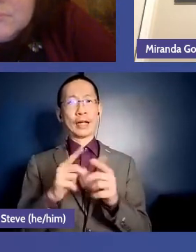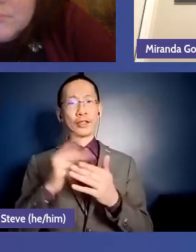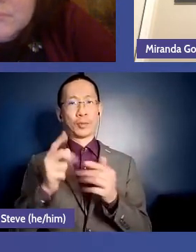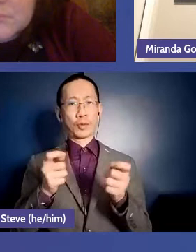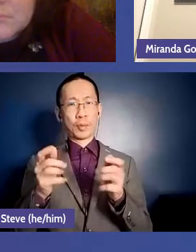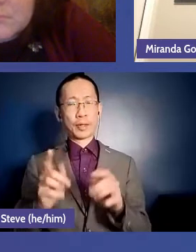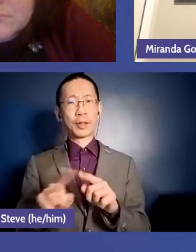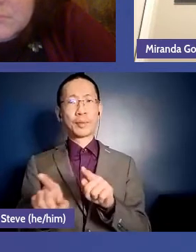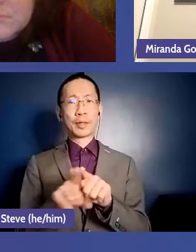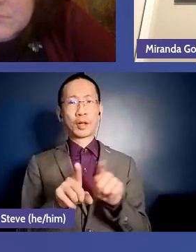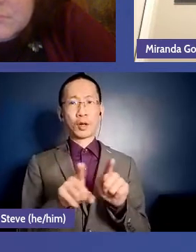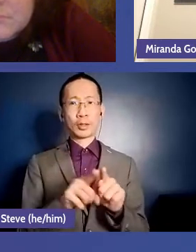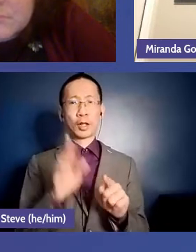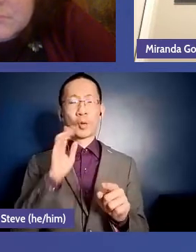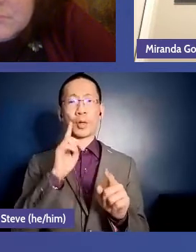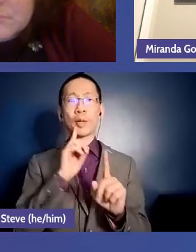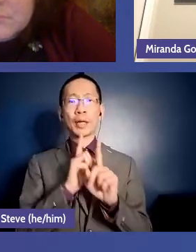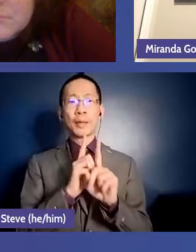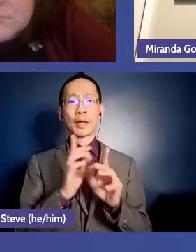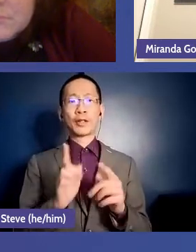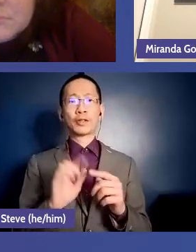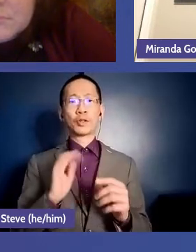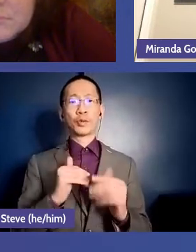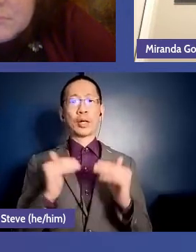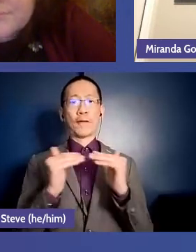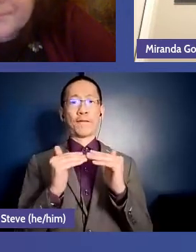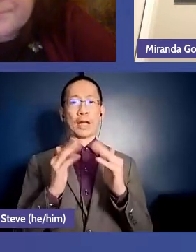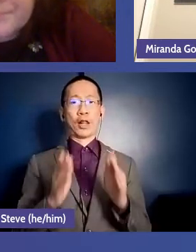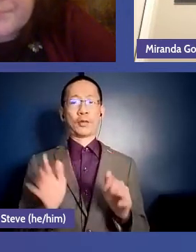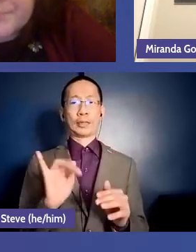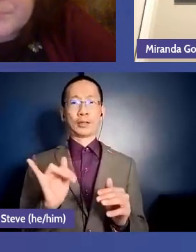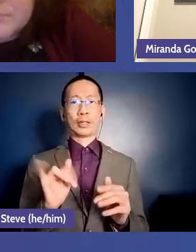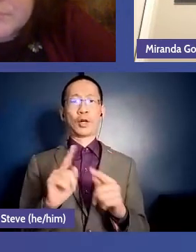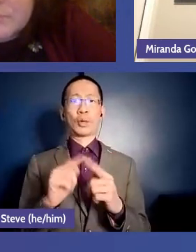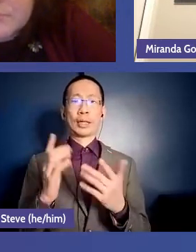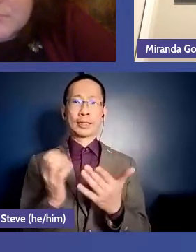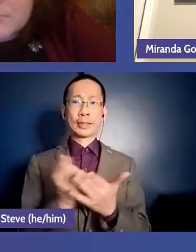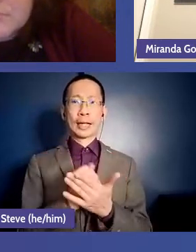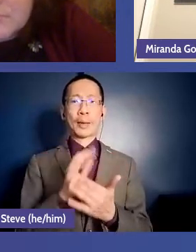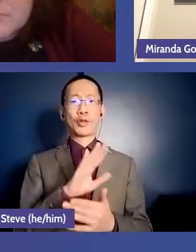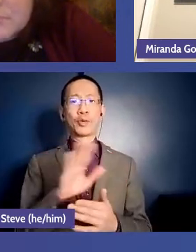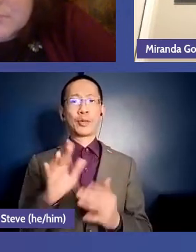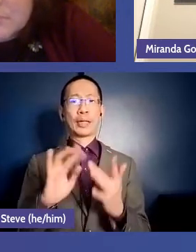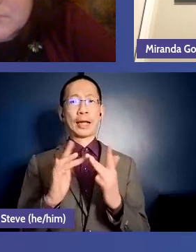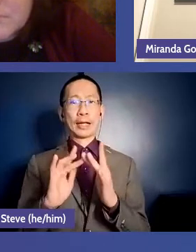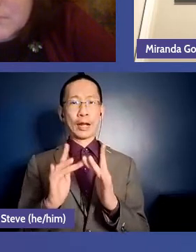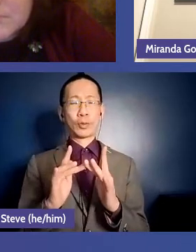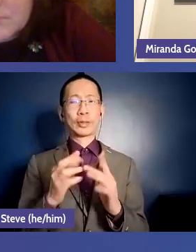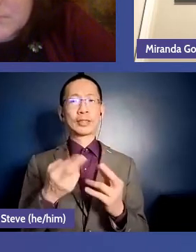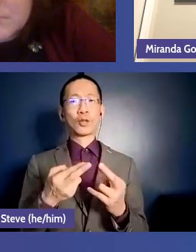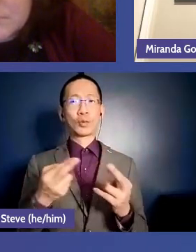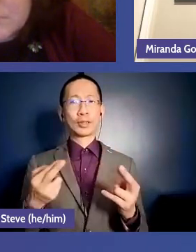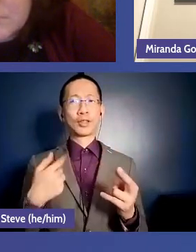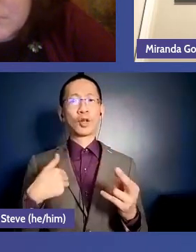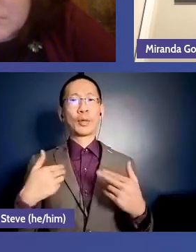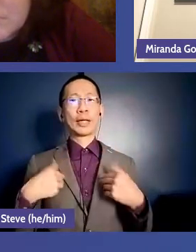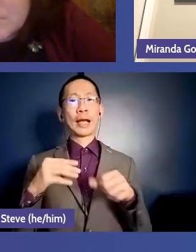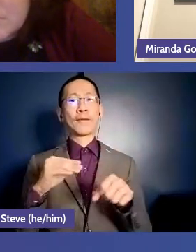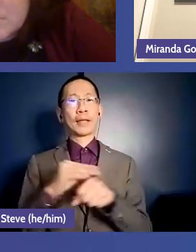but also will be mentors to our fellows as well, and really tap into their networks and resources. We have